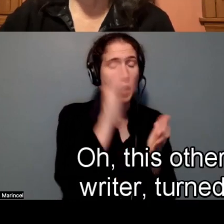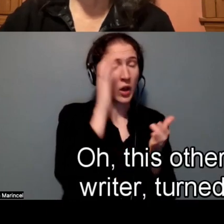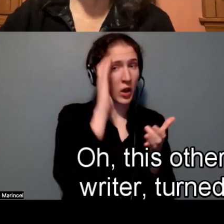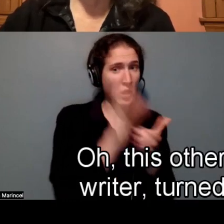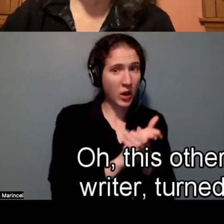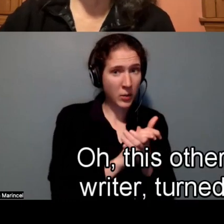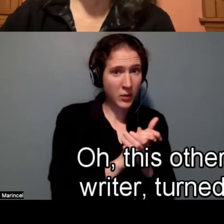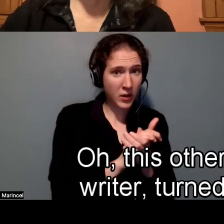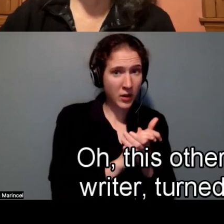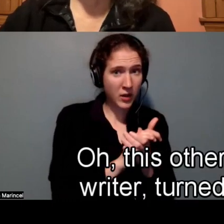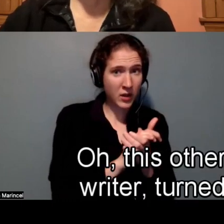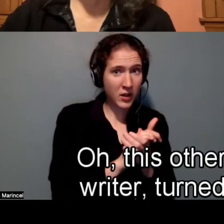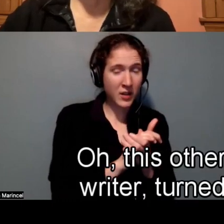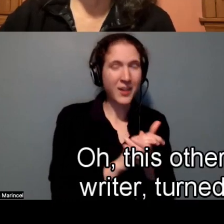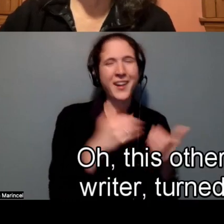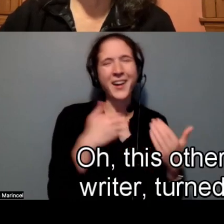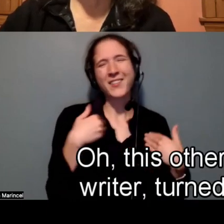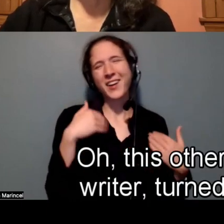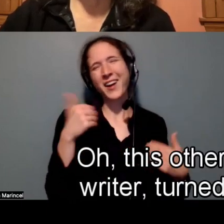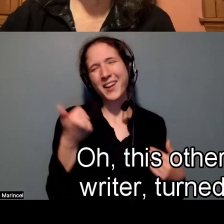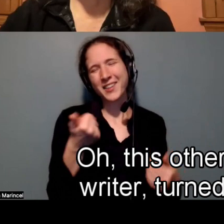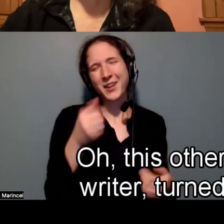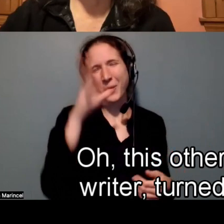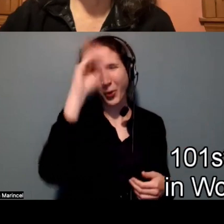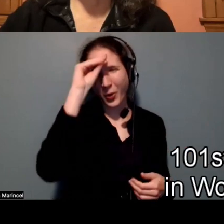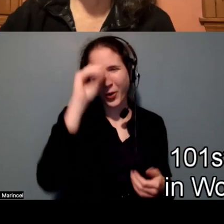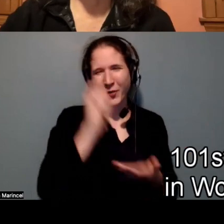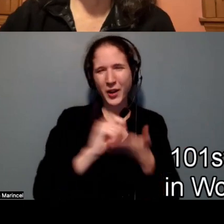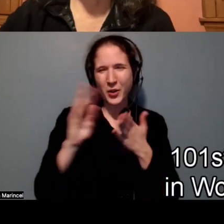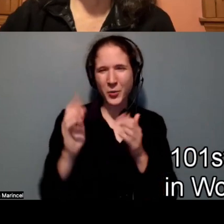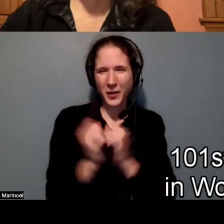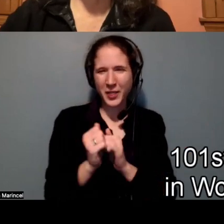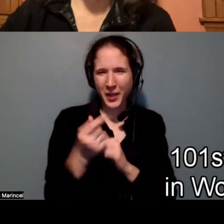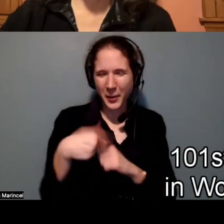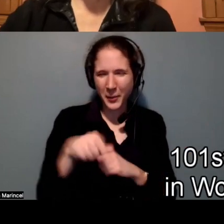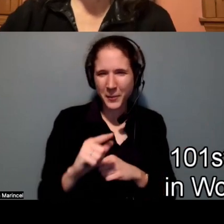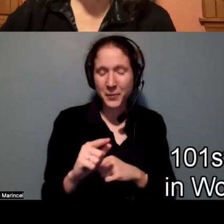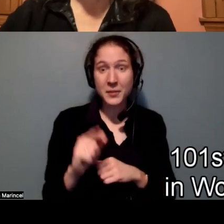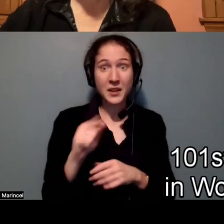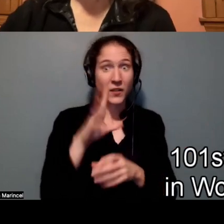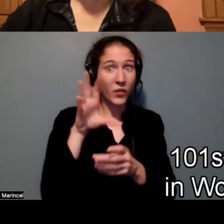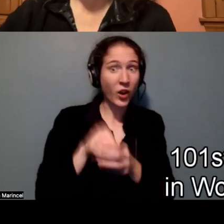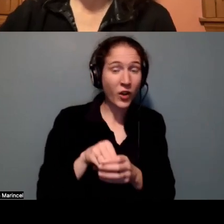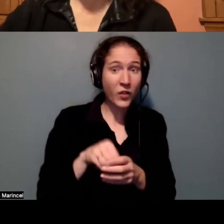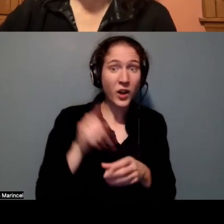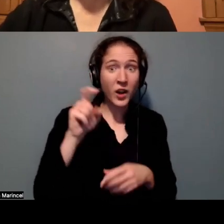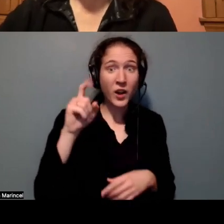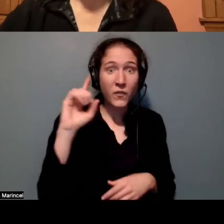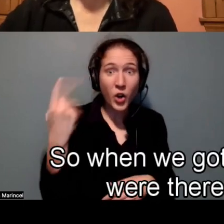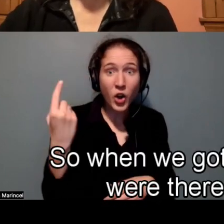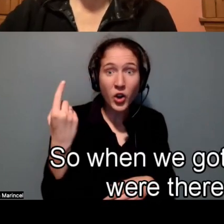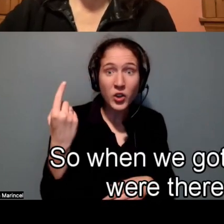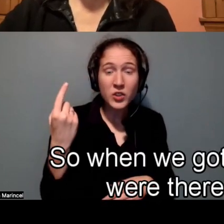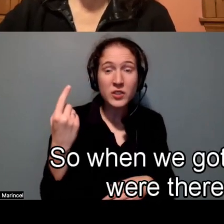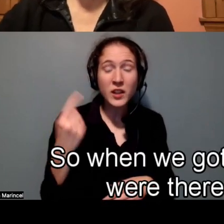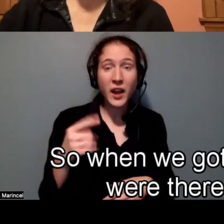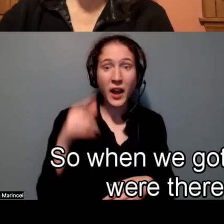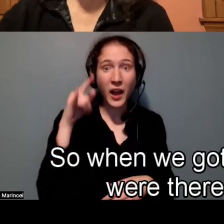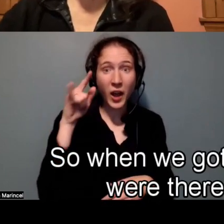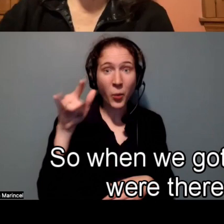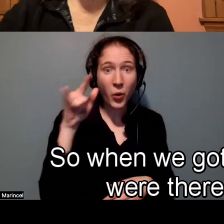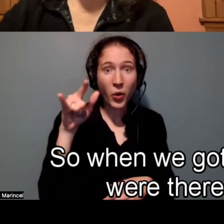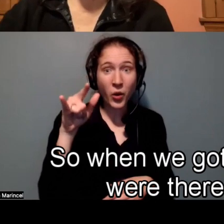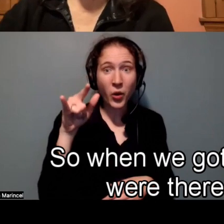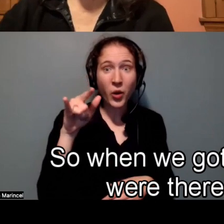other fellow that I was a writer. Turned out he was in the 101st Airborne in World War II. So when we got there,